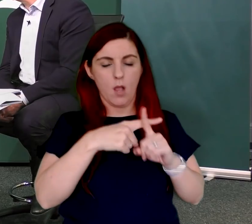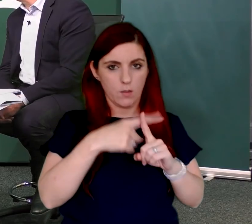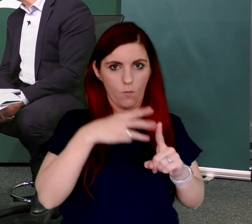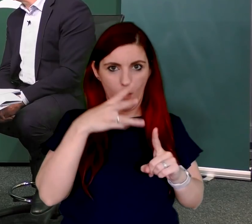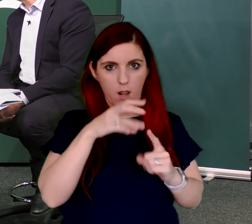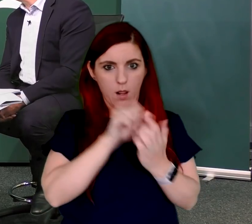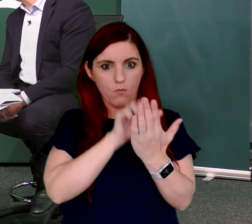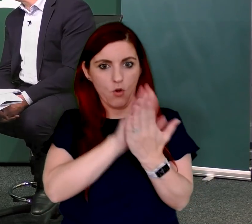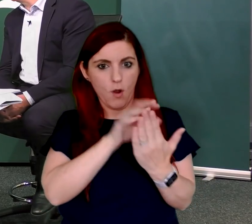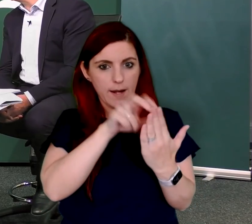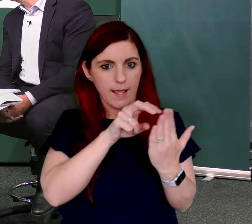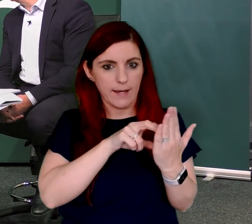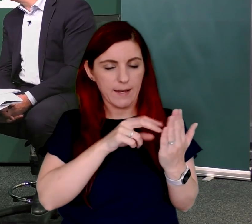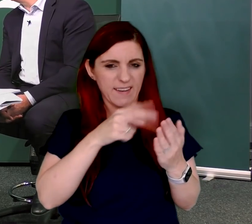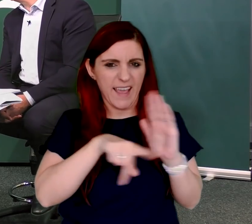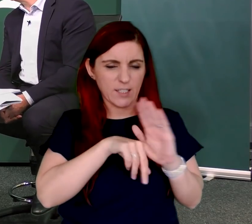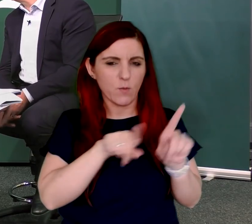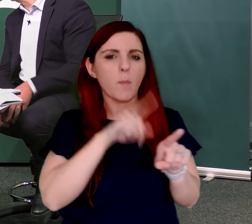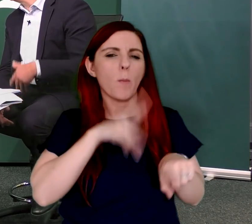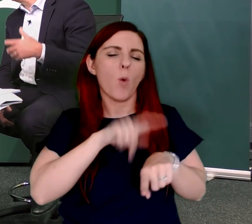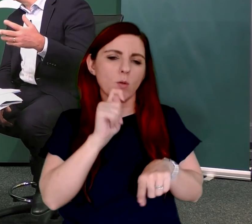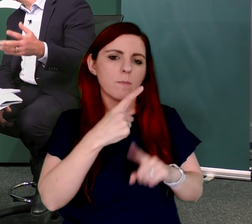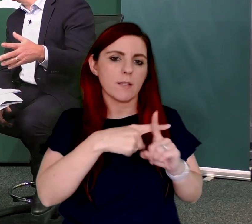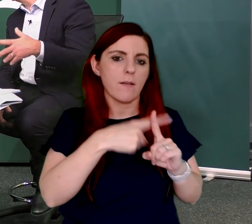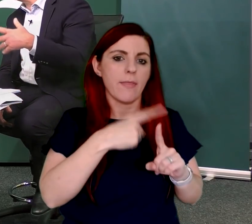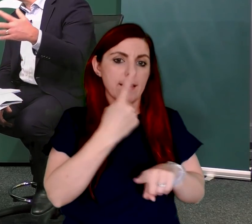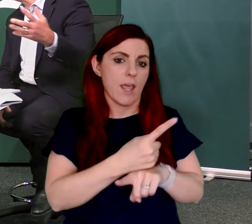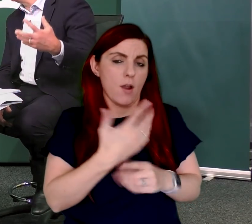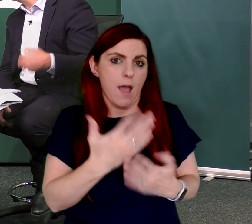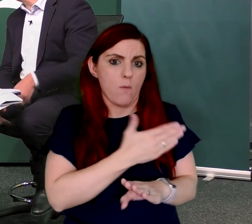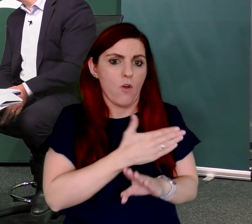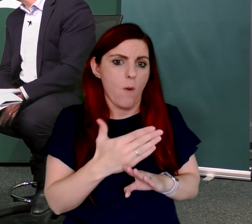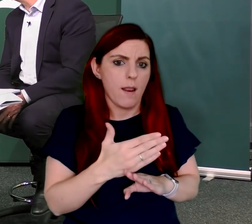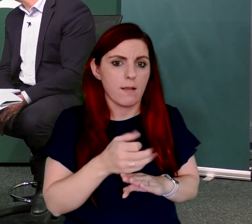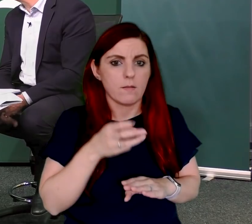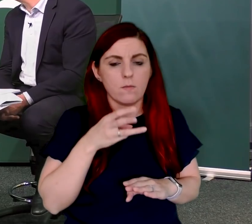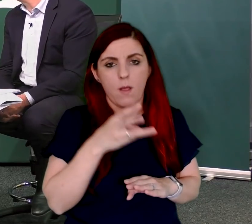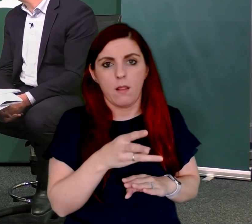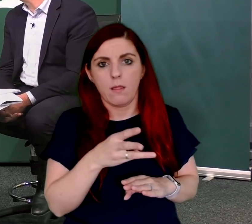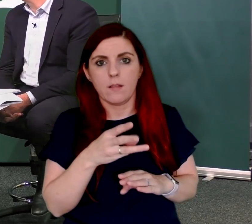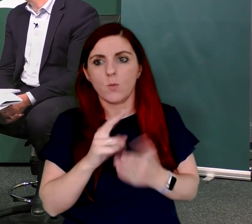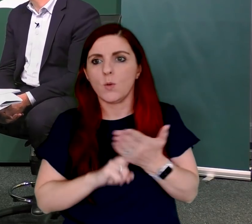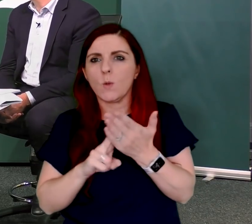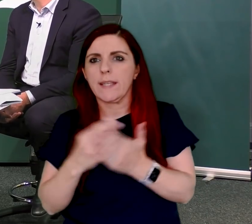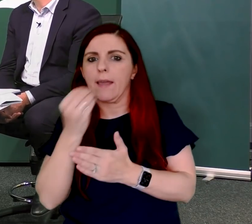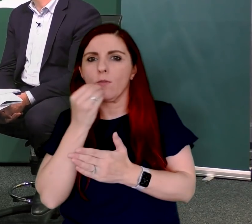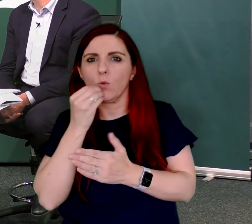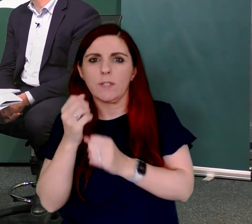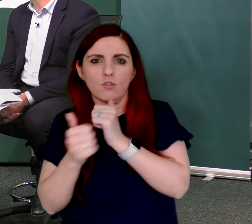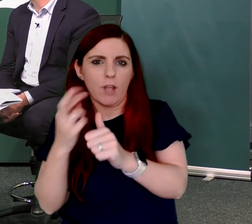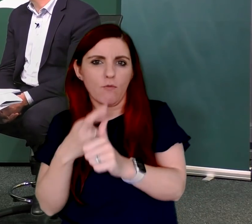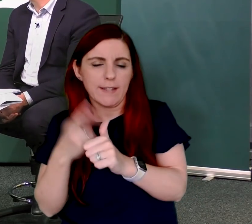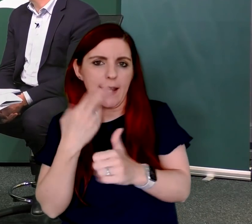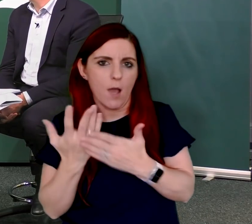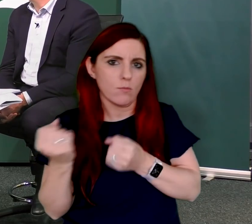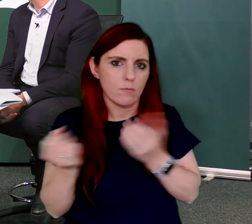that's the exception. So that solution's in place. It's been in place for some time, supporting the food industry and just a wider use of antigen tests. And then just on